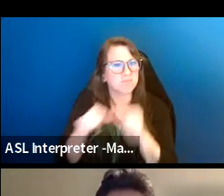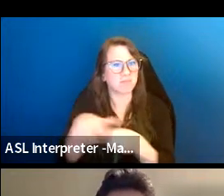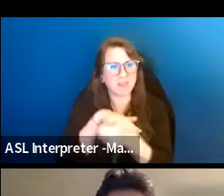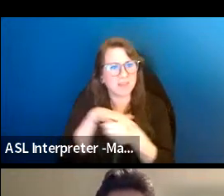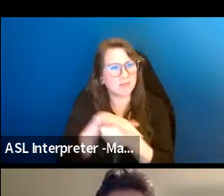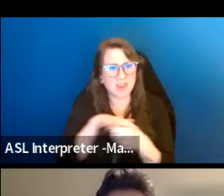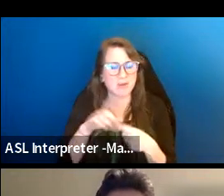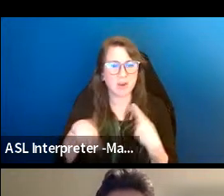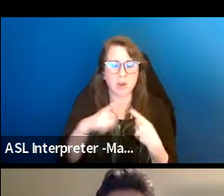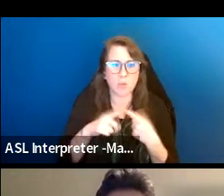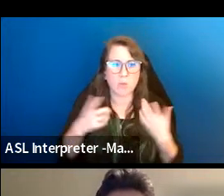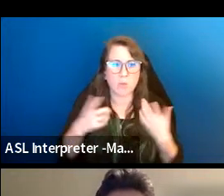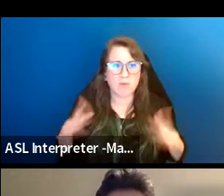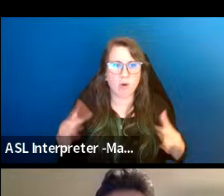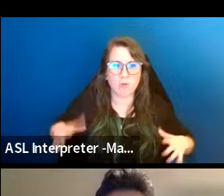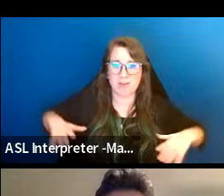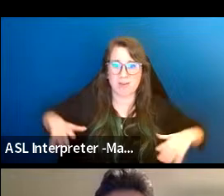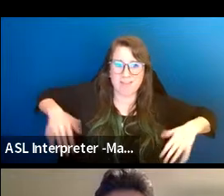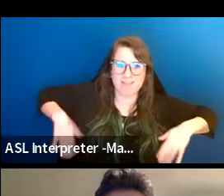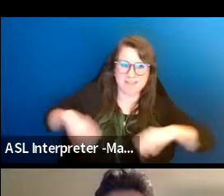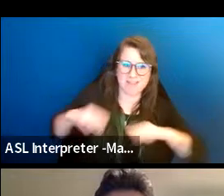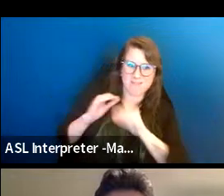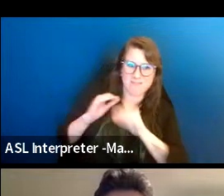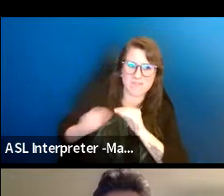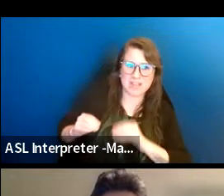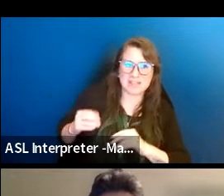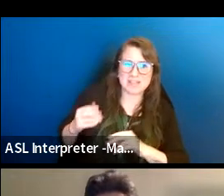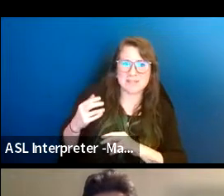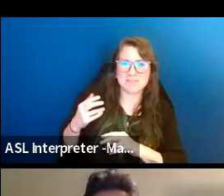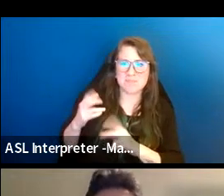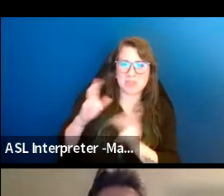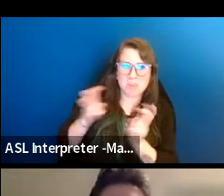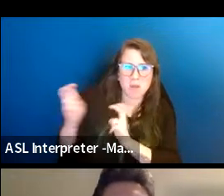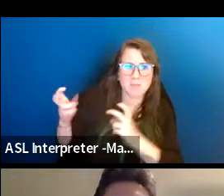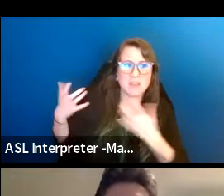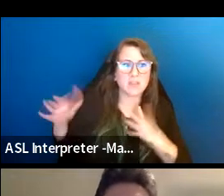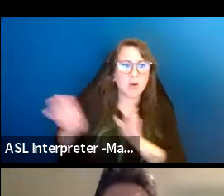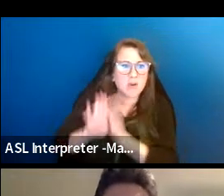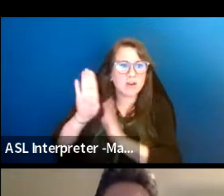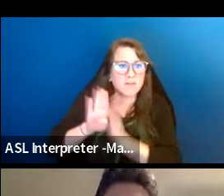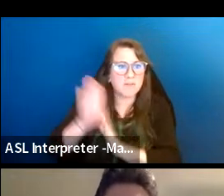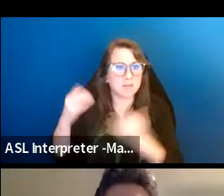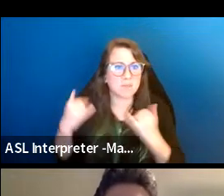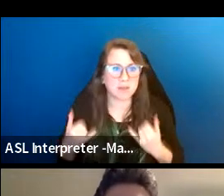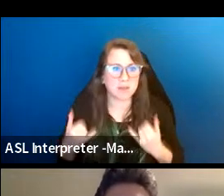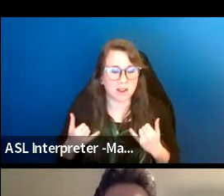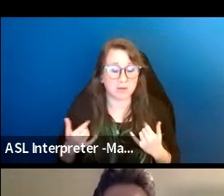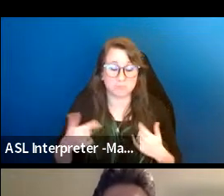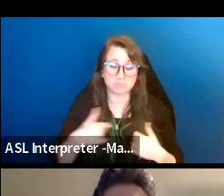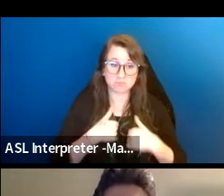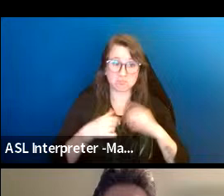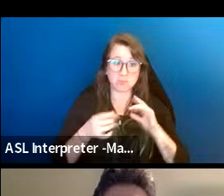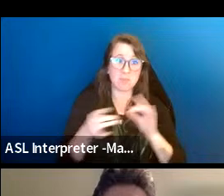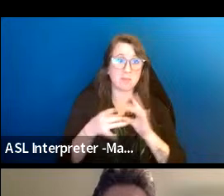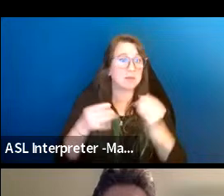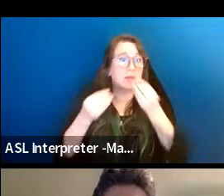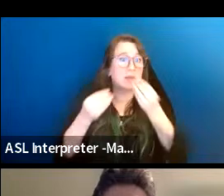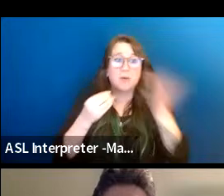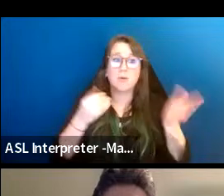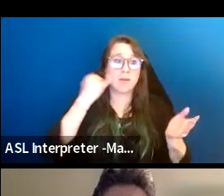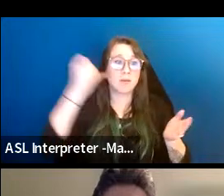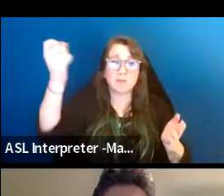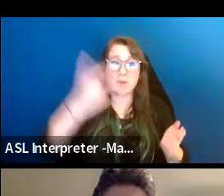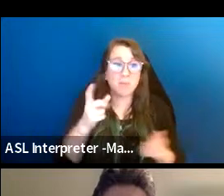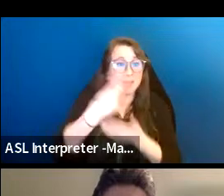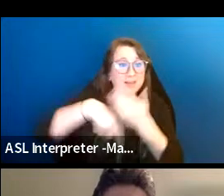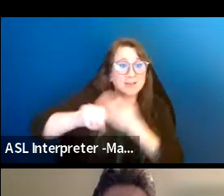area when we have not fixed the problems with some of these developments that's taking place now. So what I'm going to say, I don't care if they come back next week or